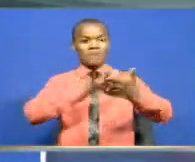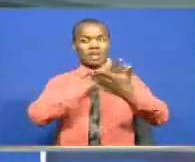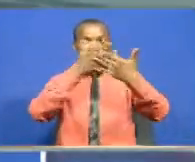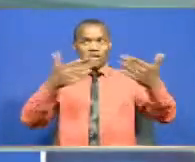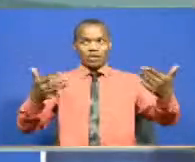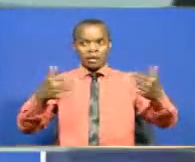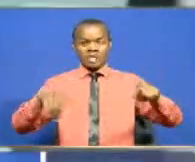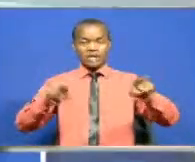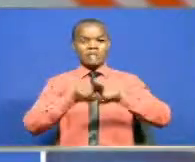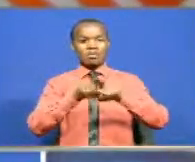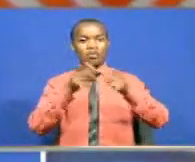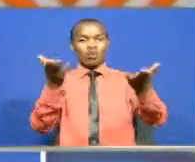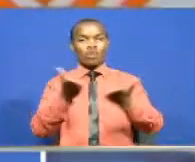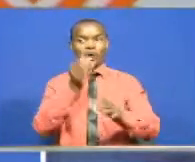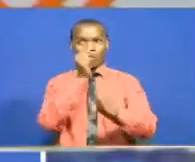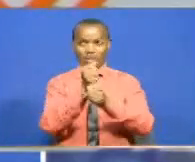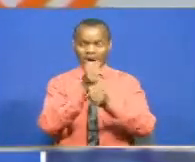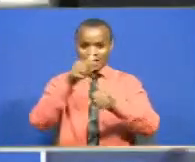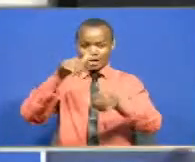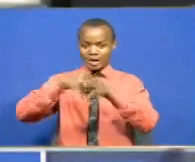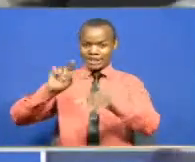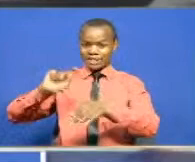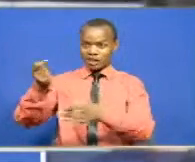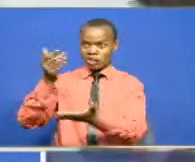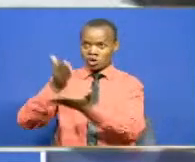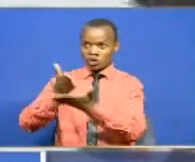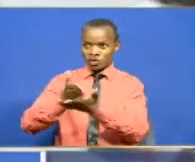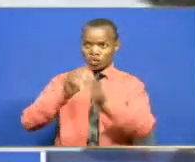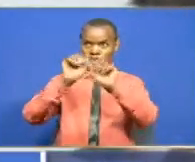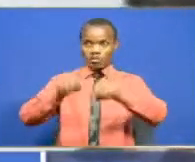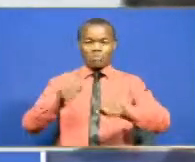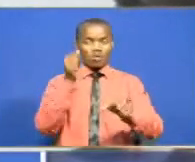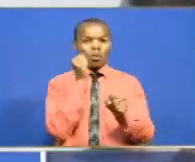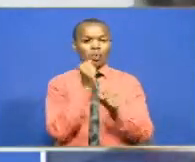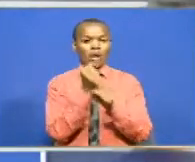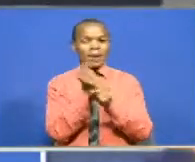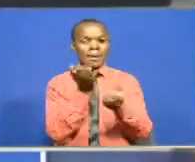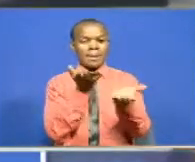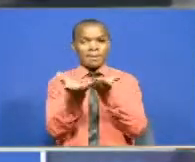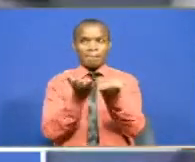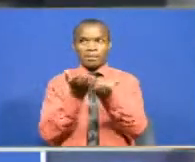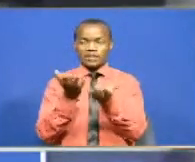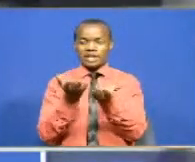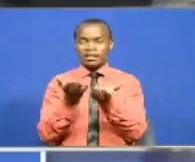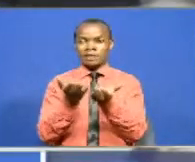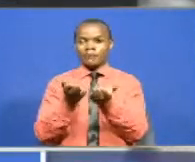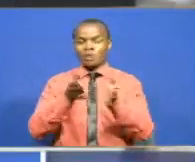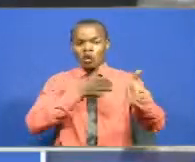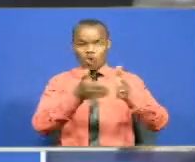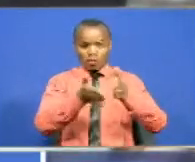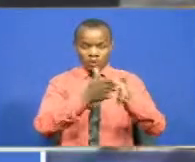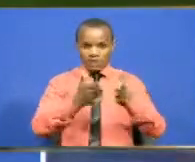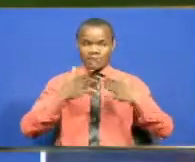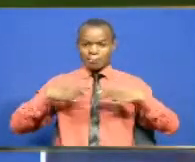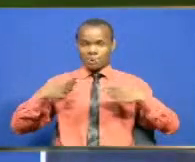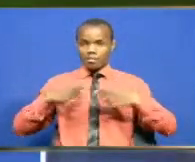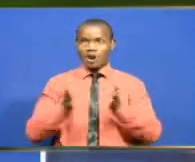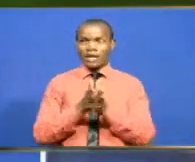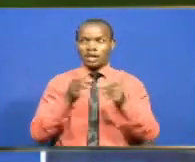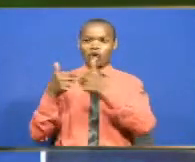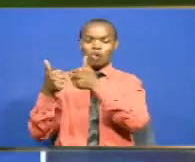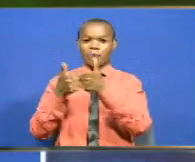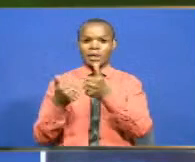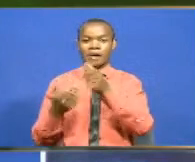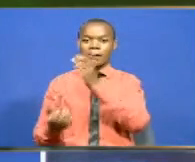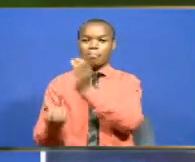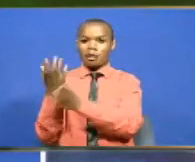Wigwe believes operations in Kenya will also translate to immense business opportunities for customers and competitive products. By the time we